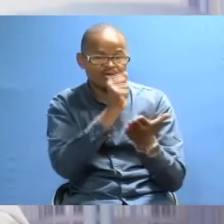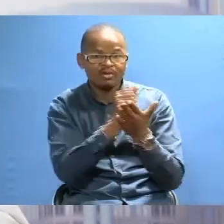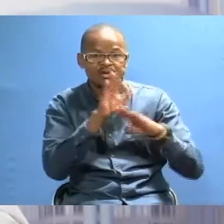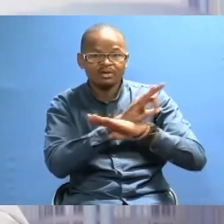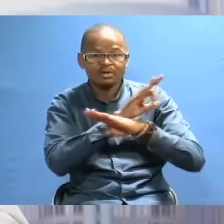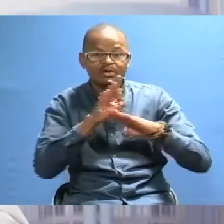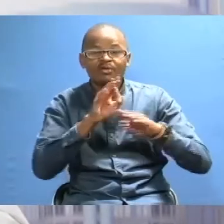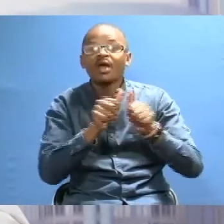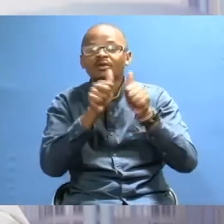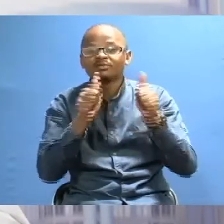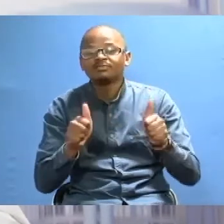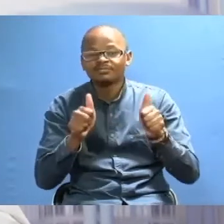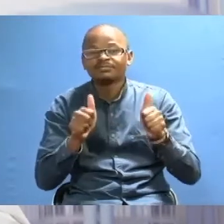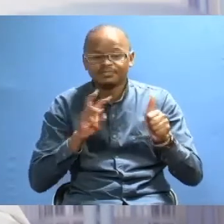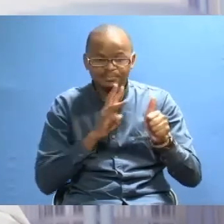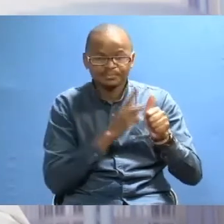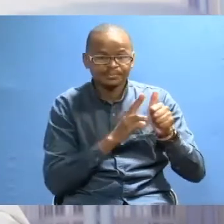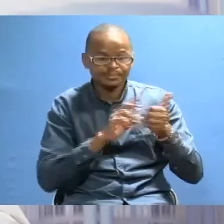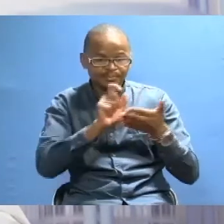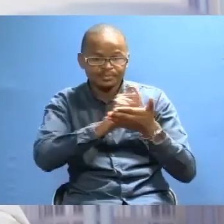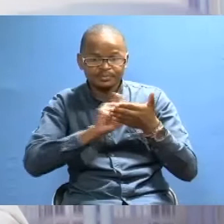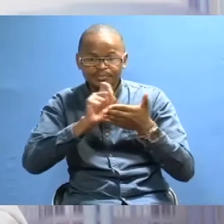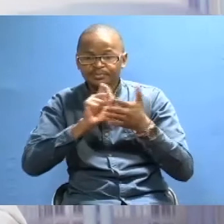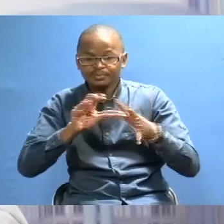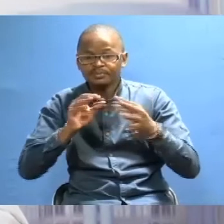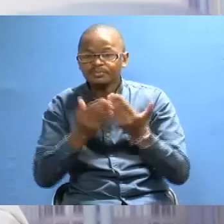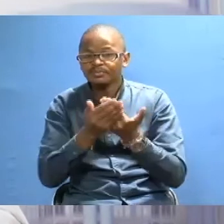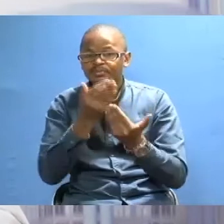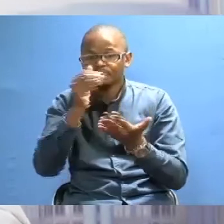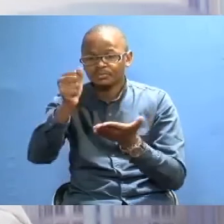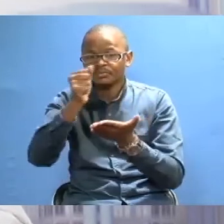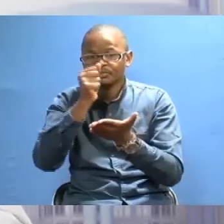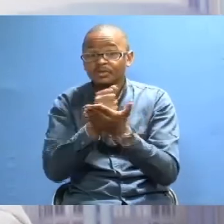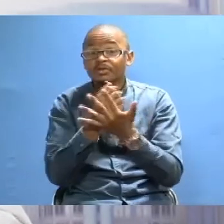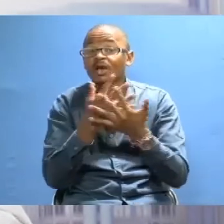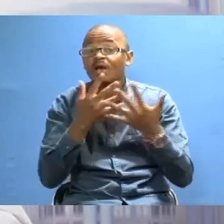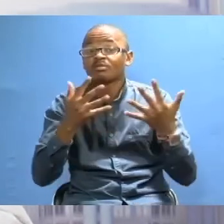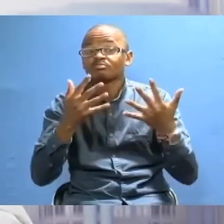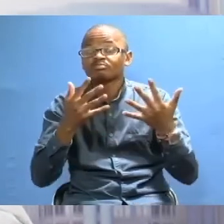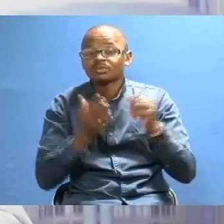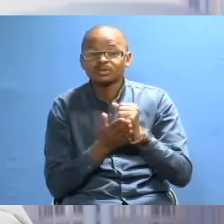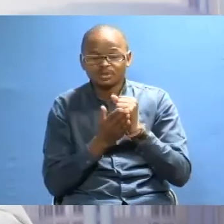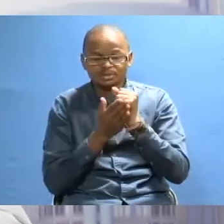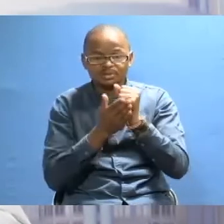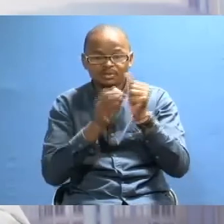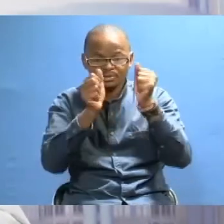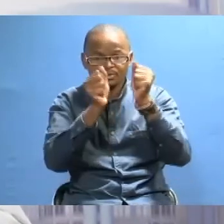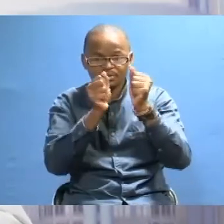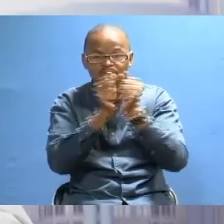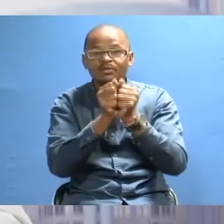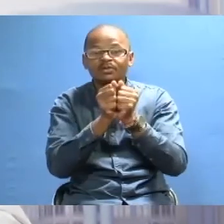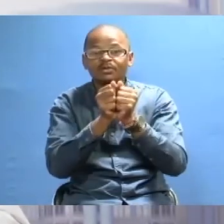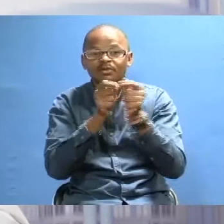office functions accordingly. We have a secretary who takes care of the office matters and assists with